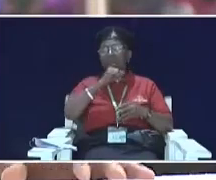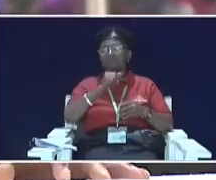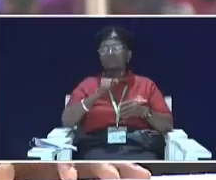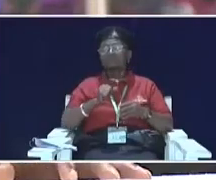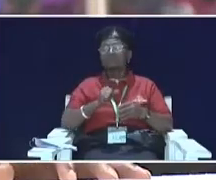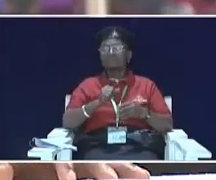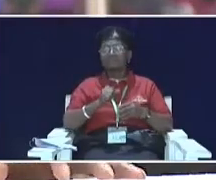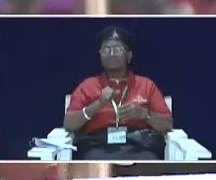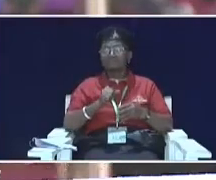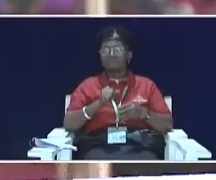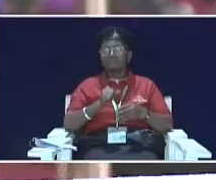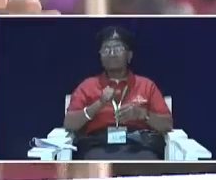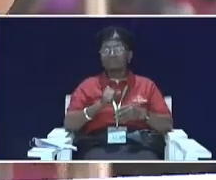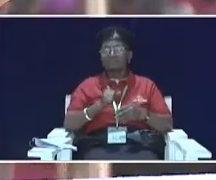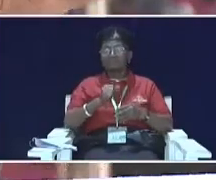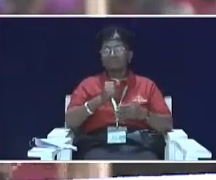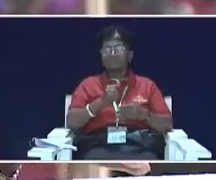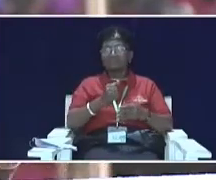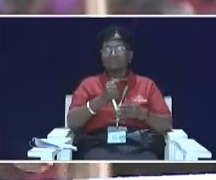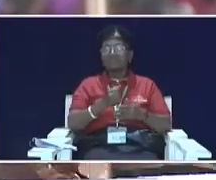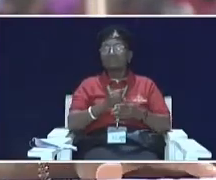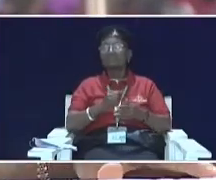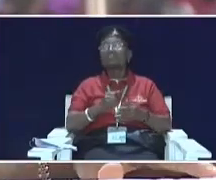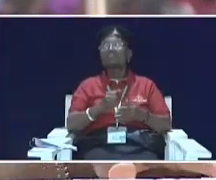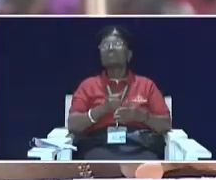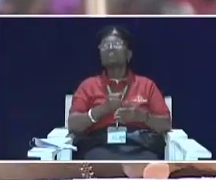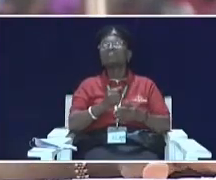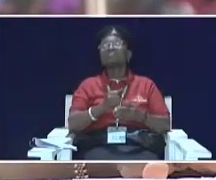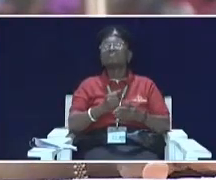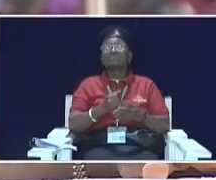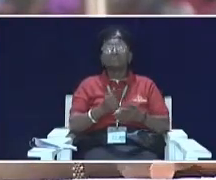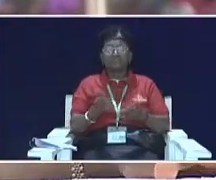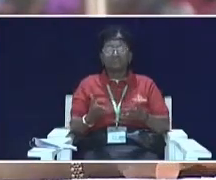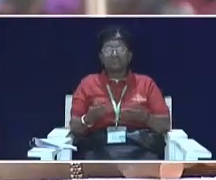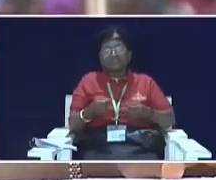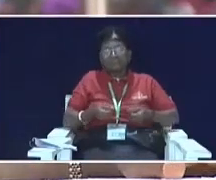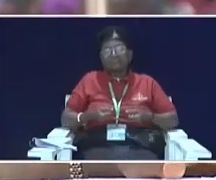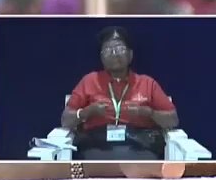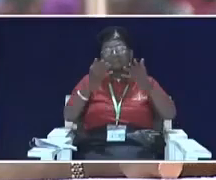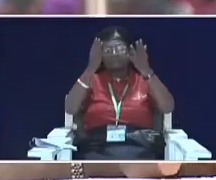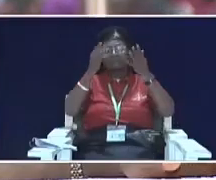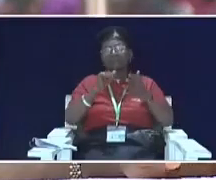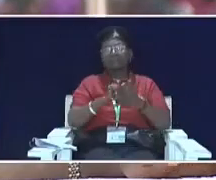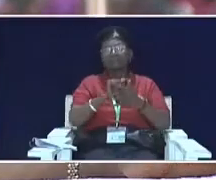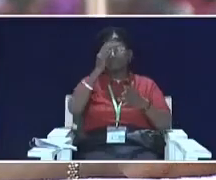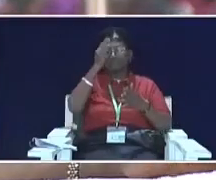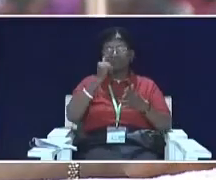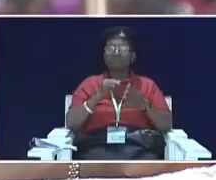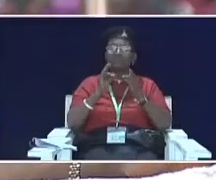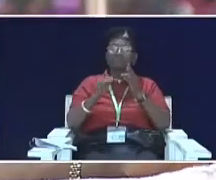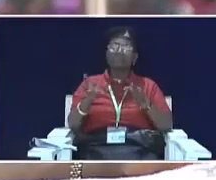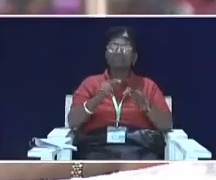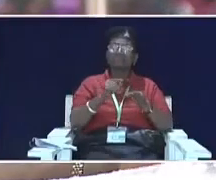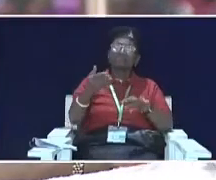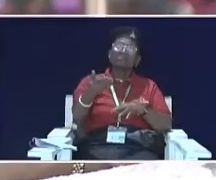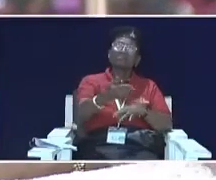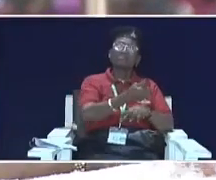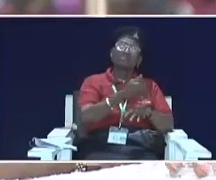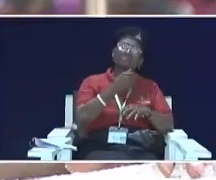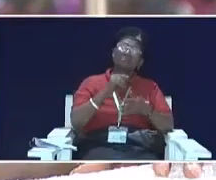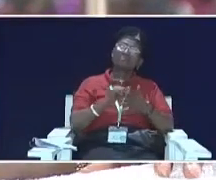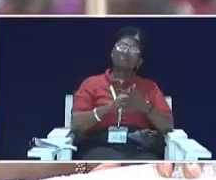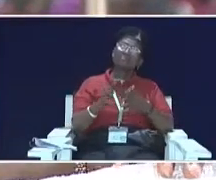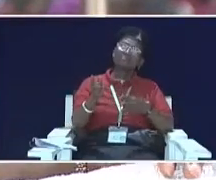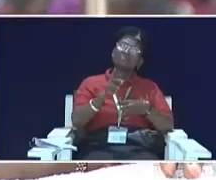That's why, even if you claim that you're a Christian and you know you are not